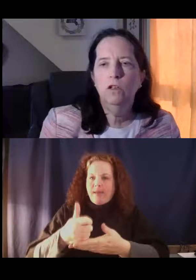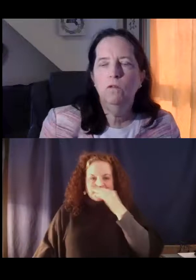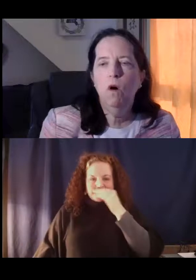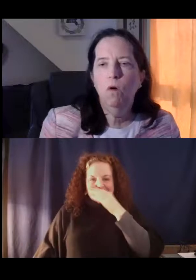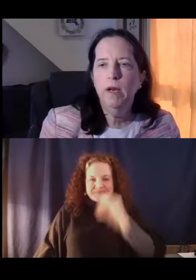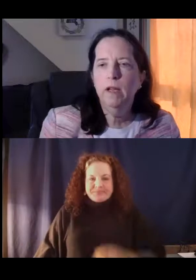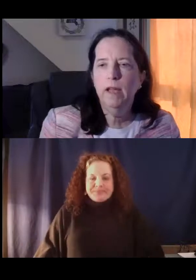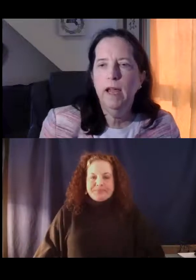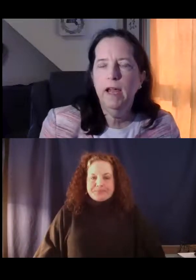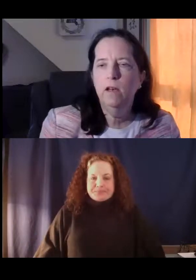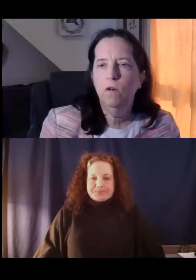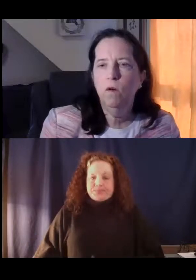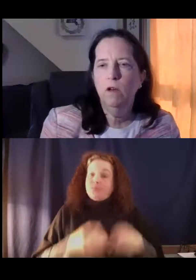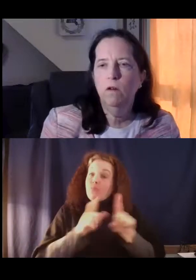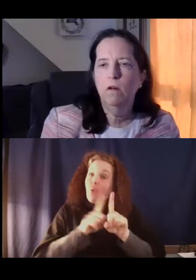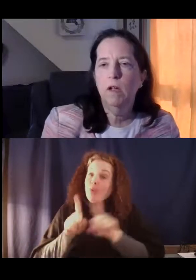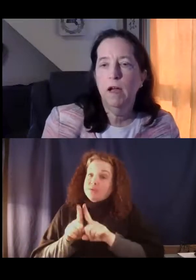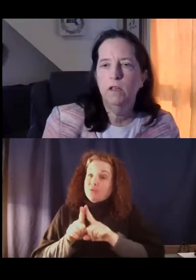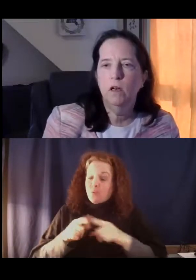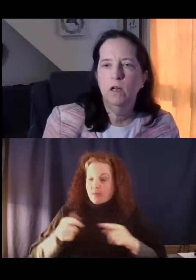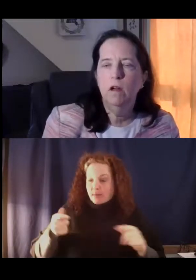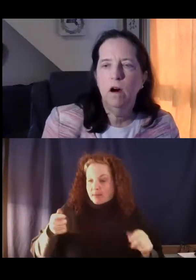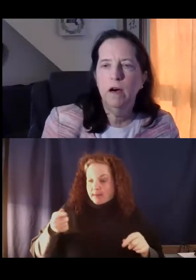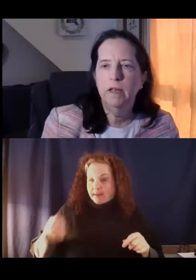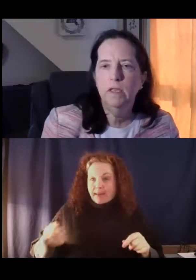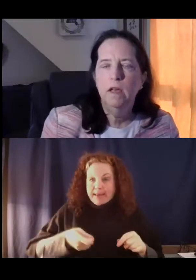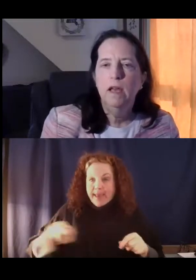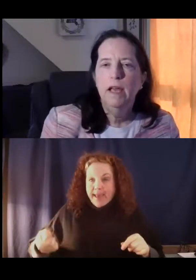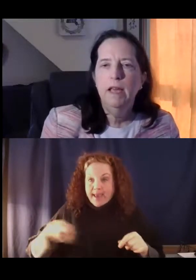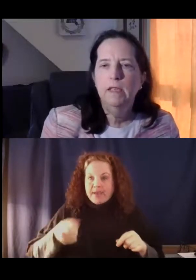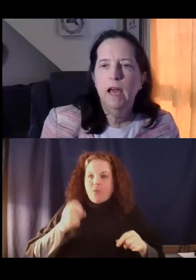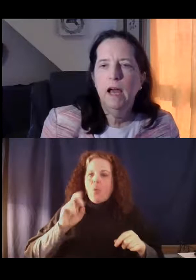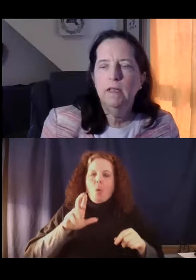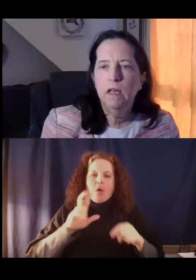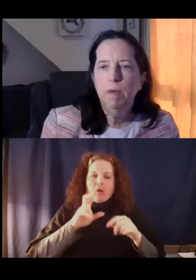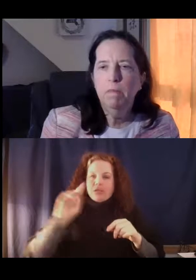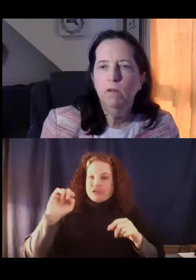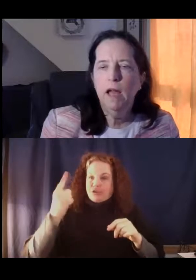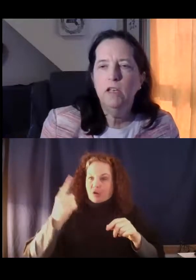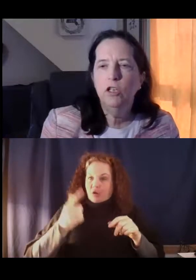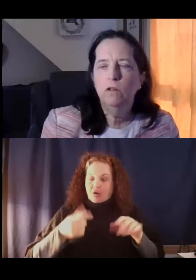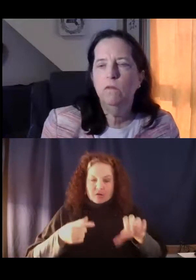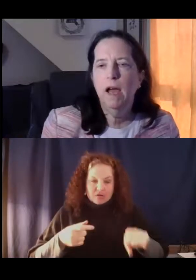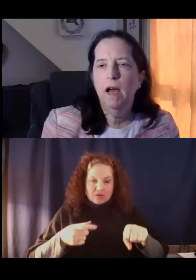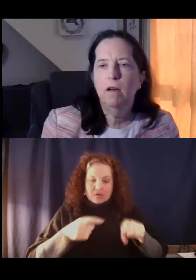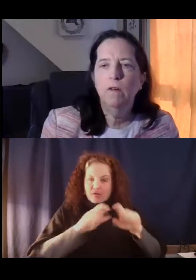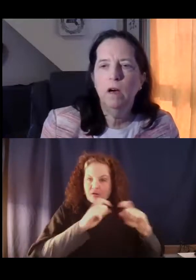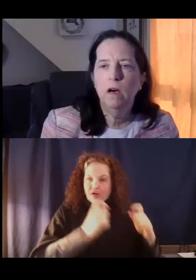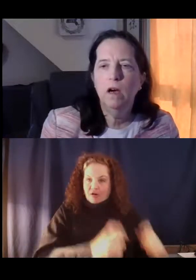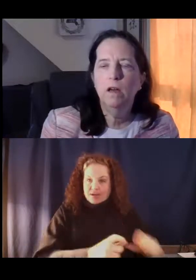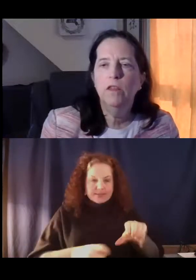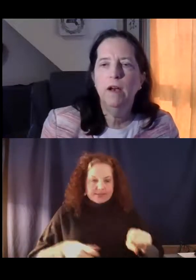One thing in regards to holding a cane or your guide dog harness is that some people like to